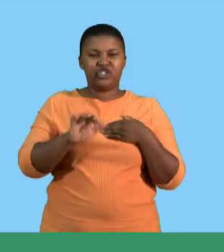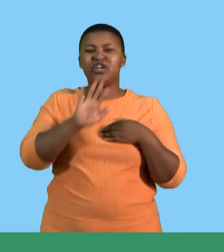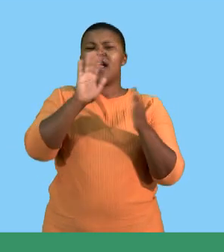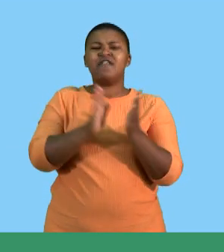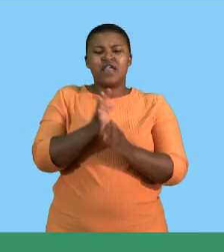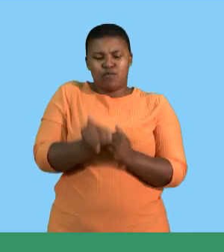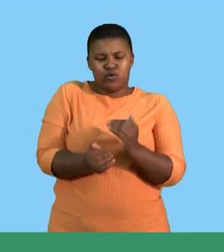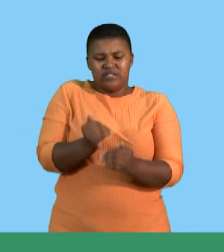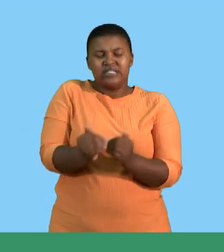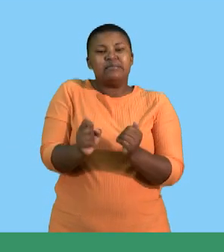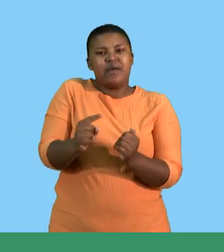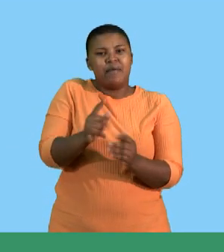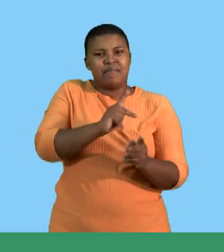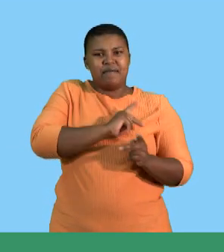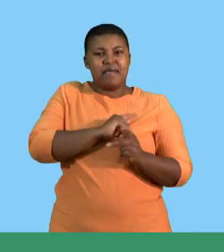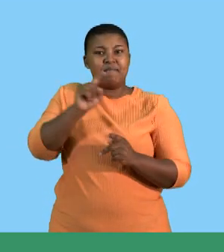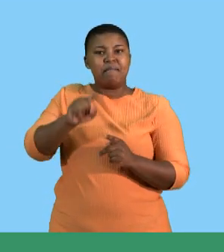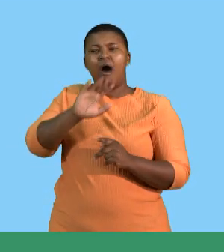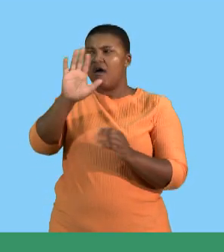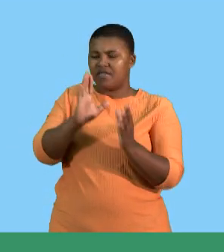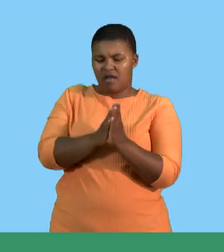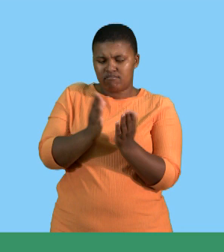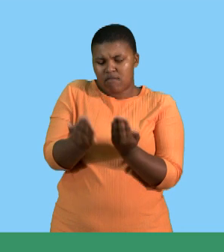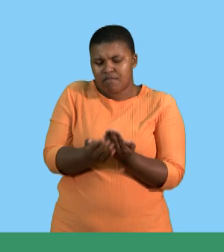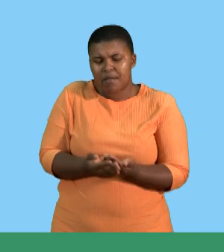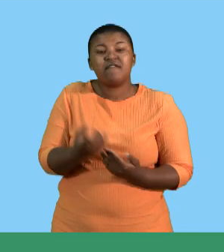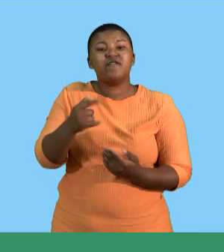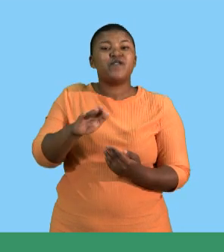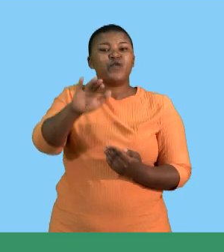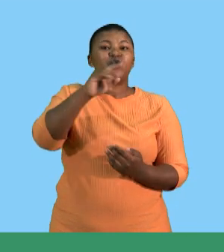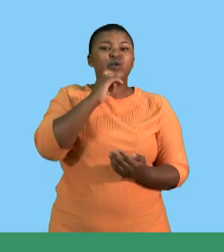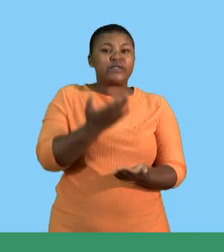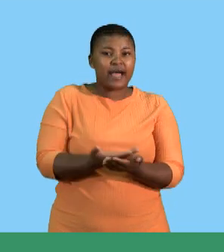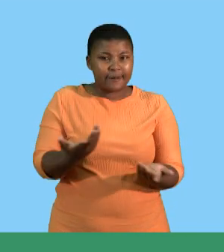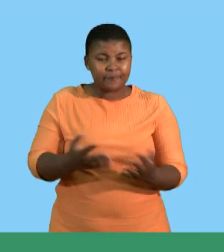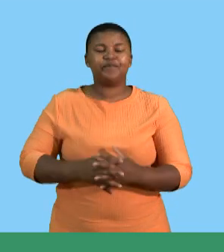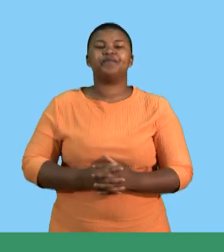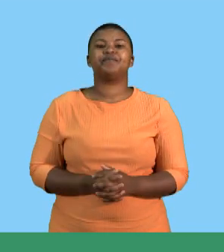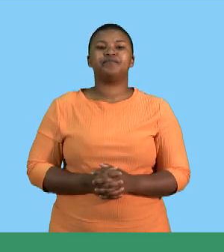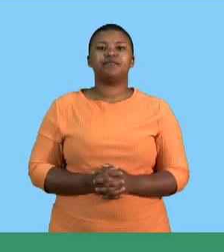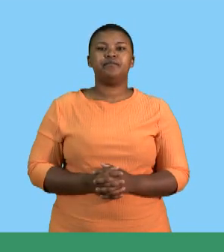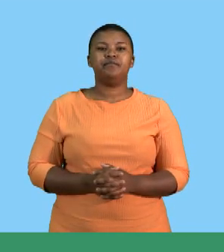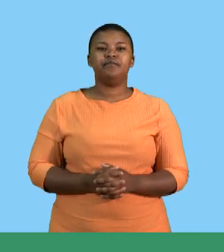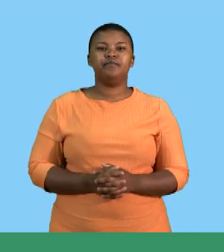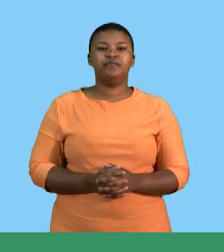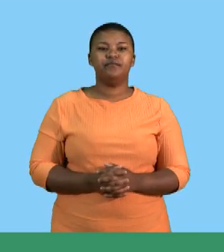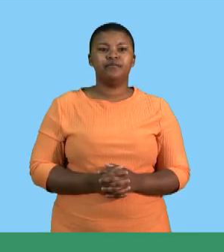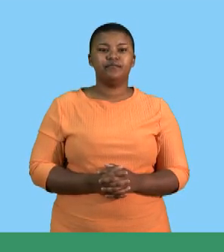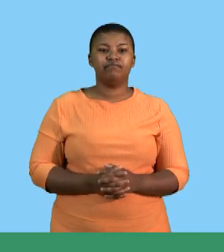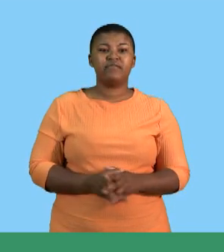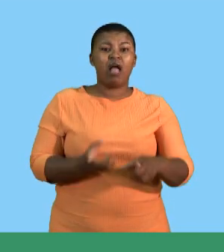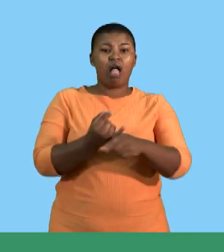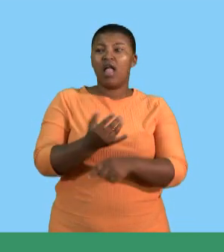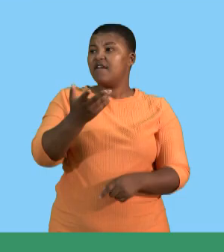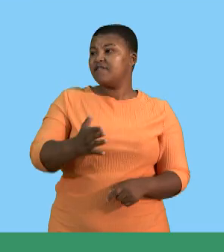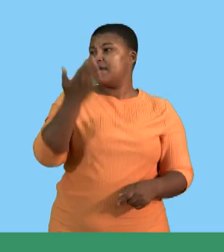the administration function. It's their responsibility to note and keep all these processes and systems documented